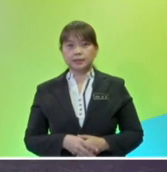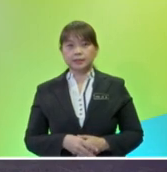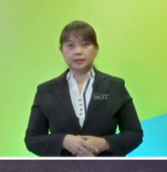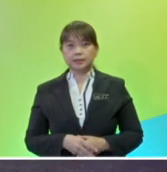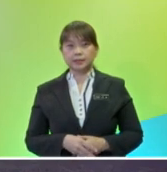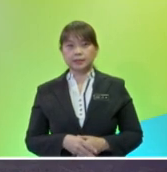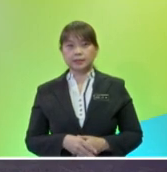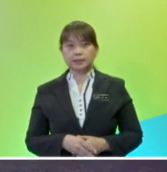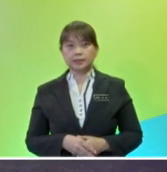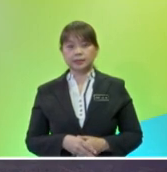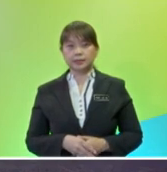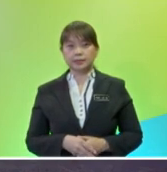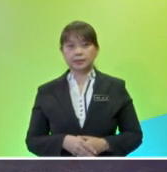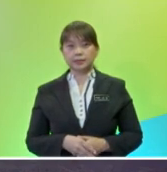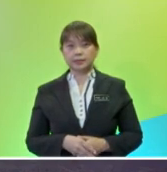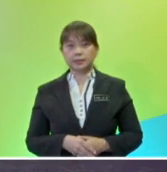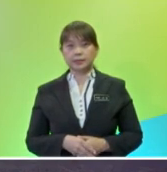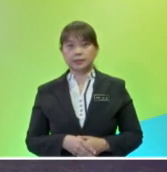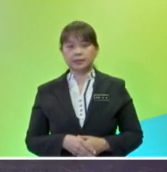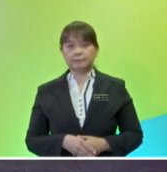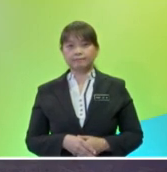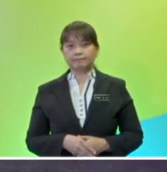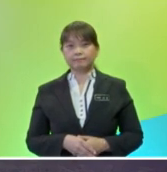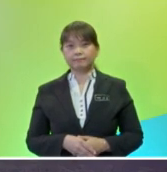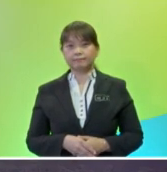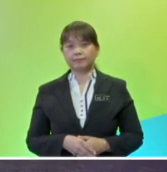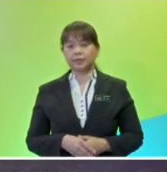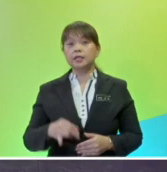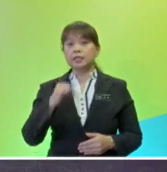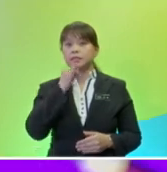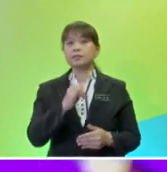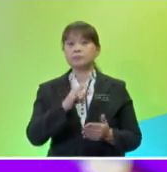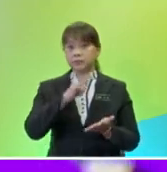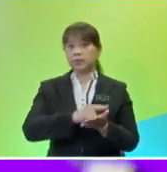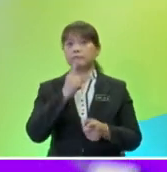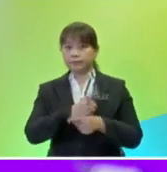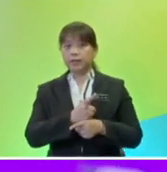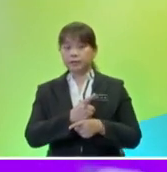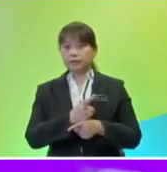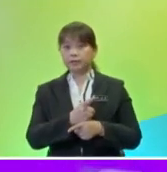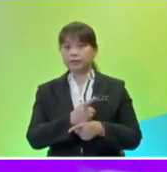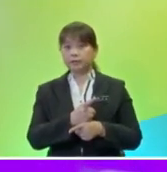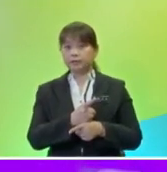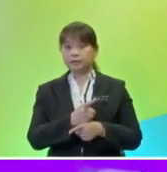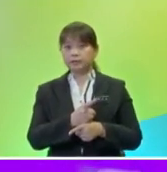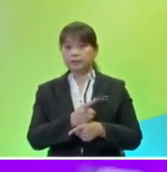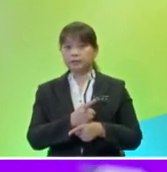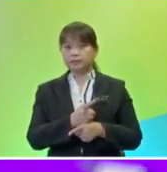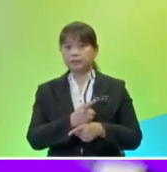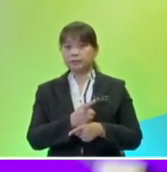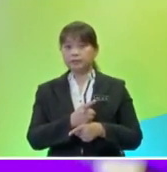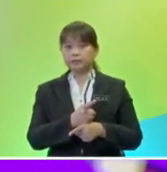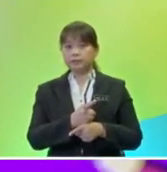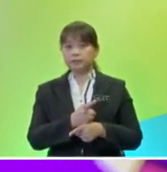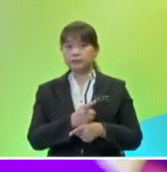choco, choco, choco, choco. Ah, break. Is that right? There's a hole in the